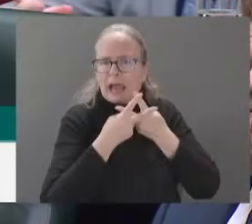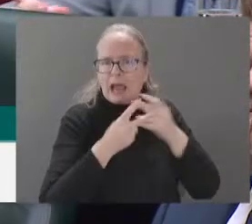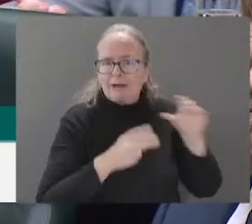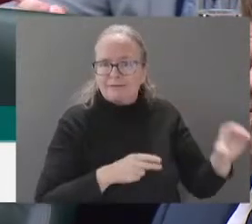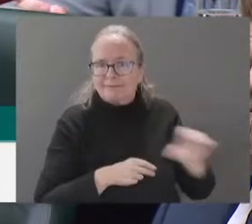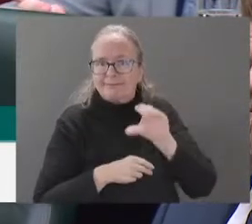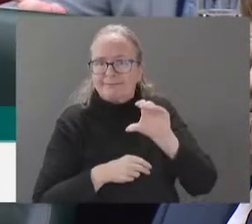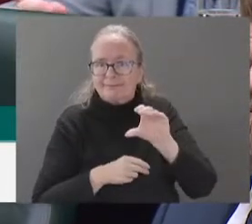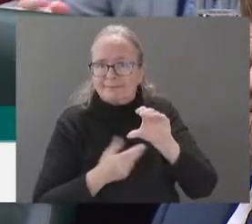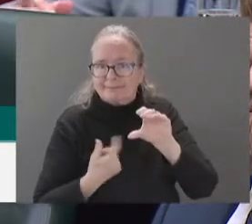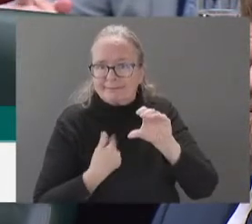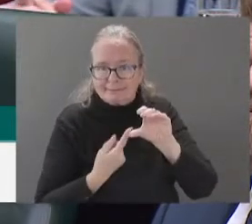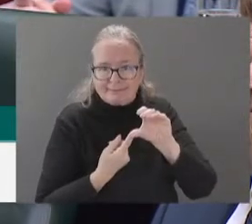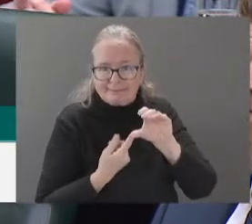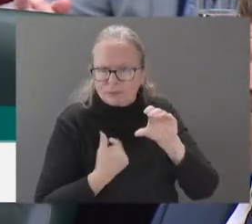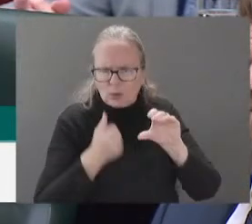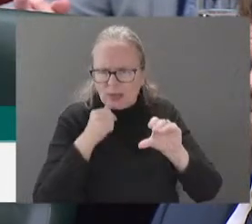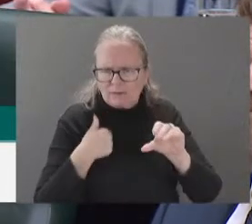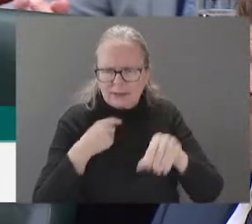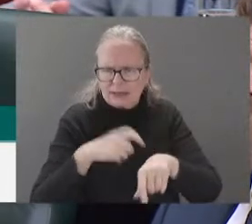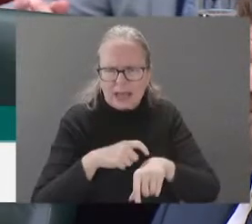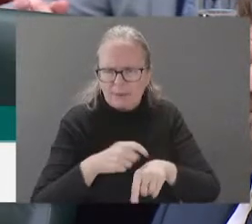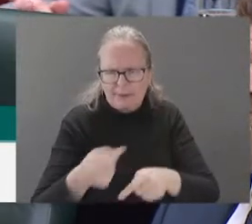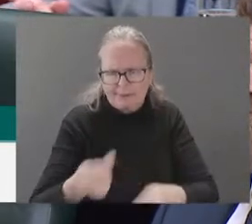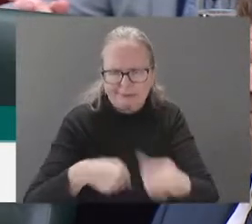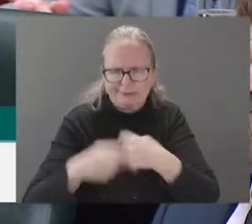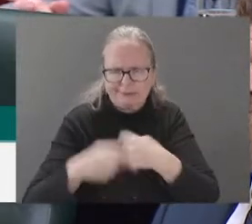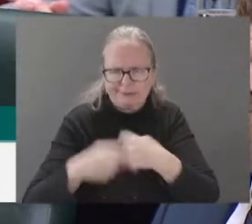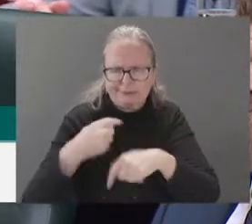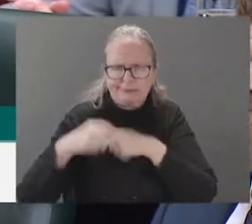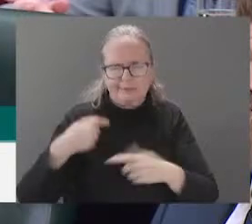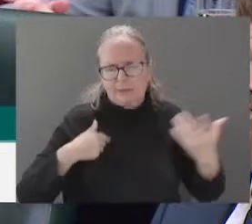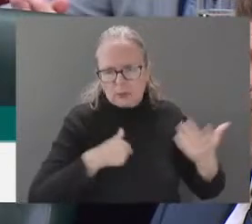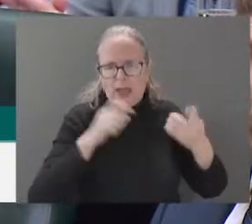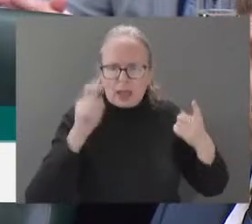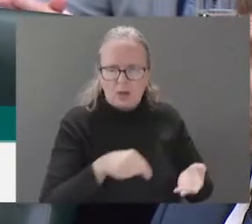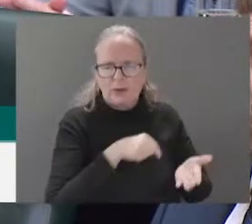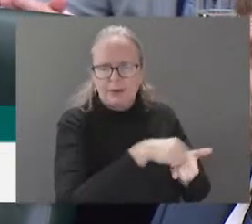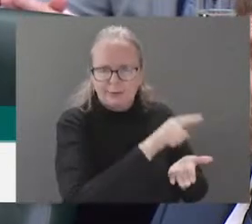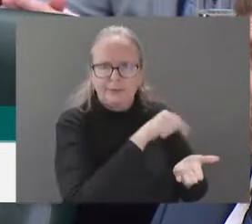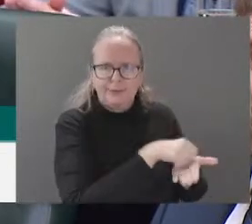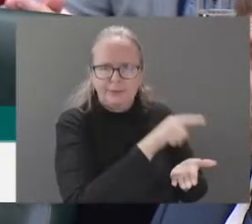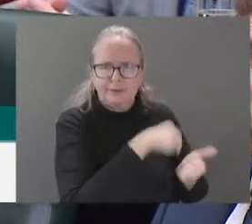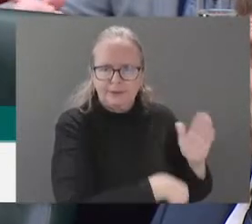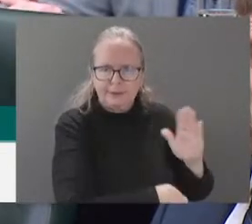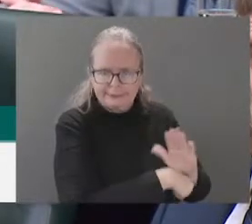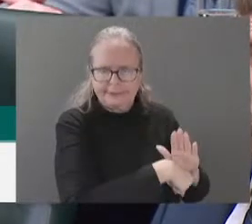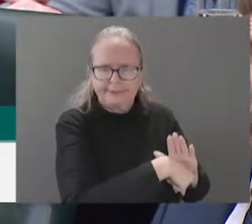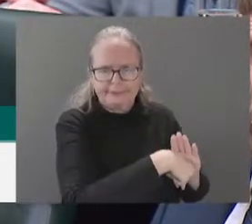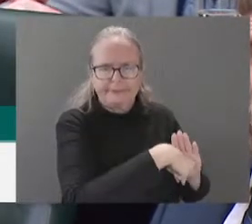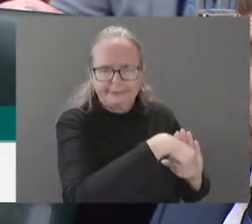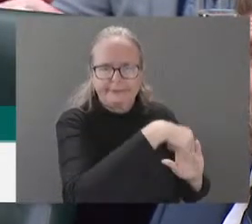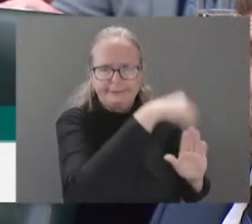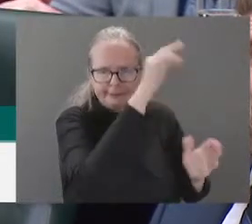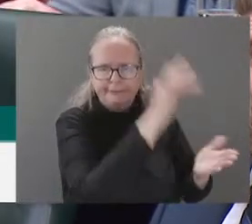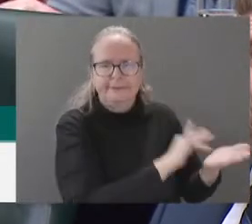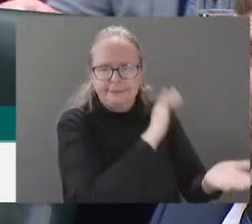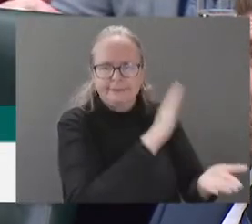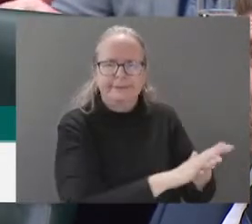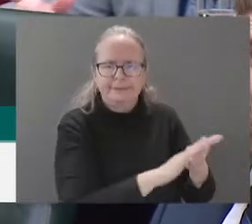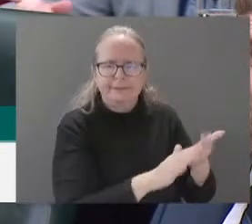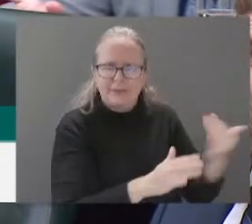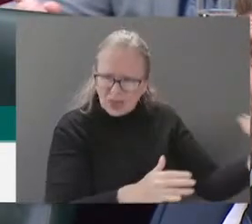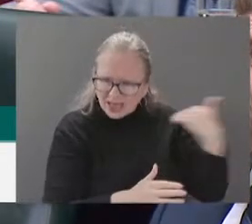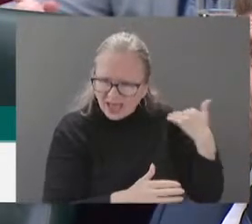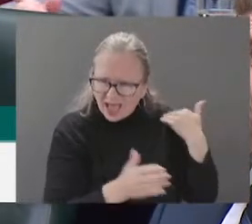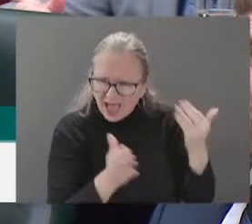we have to service that debt that 3.3 billion the member asked to double that's coincidentally the exact same number that our actual budget